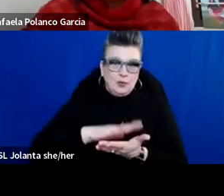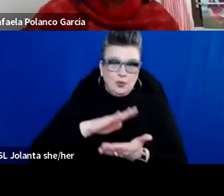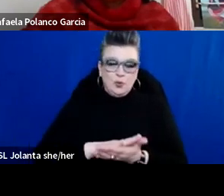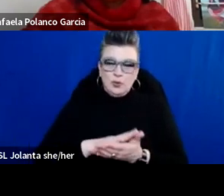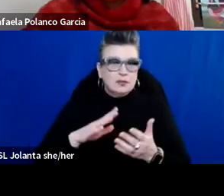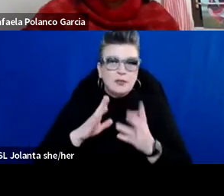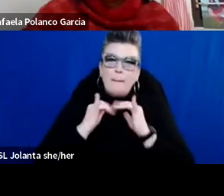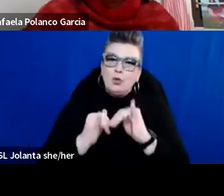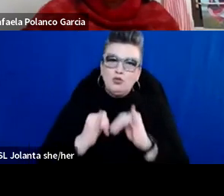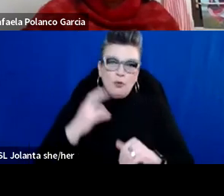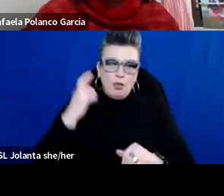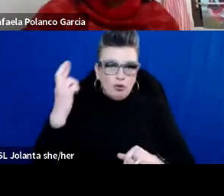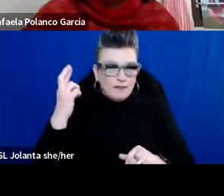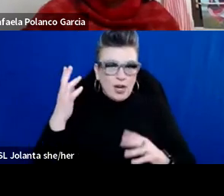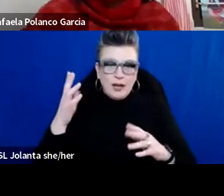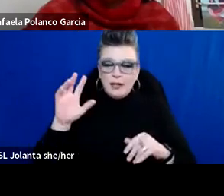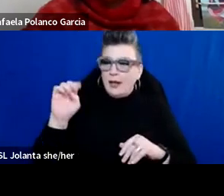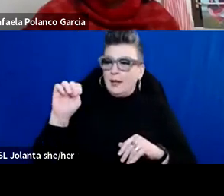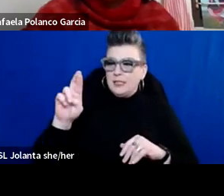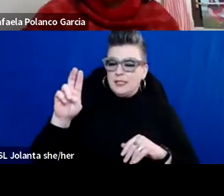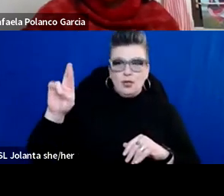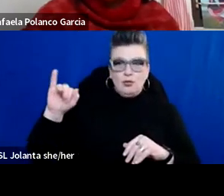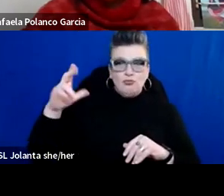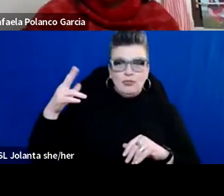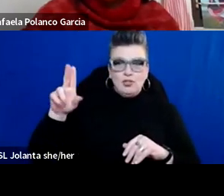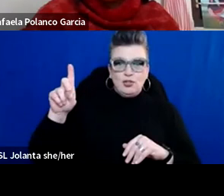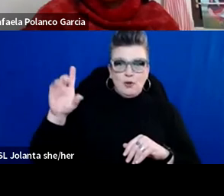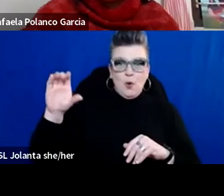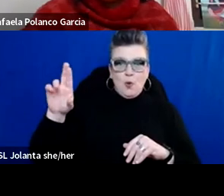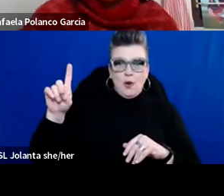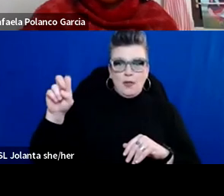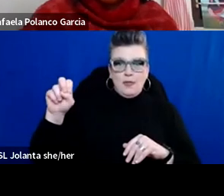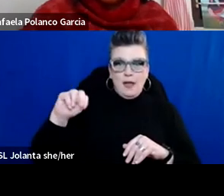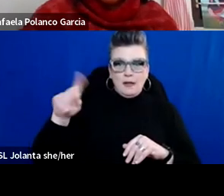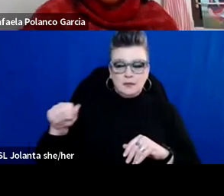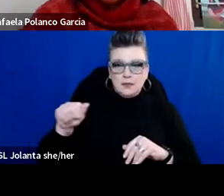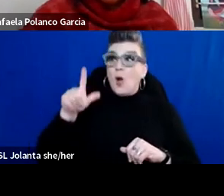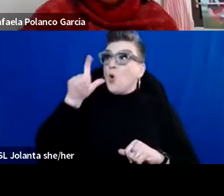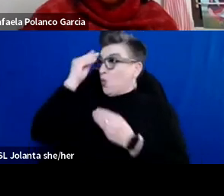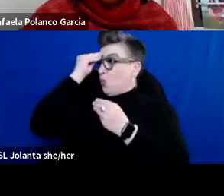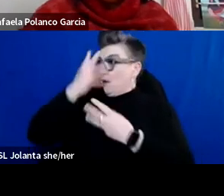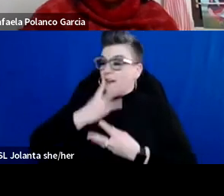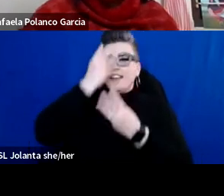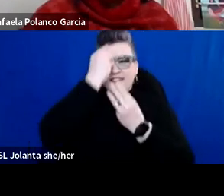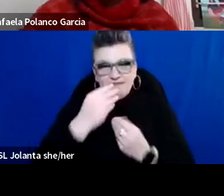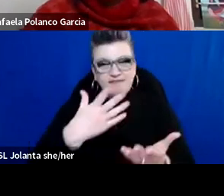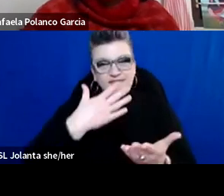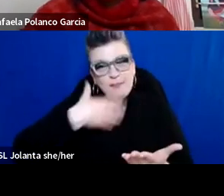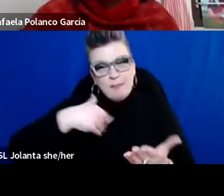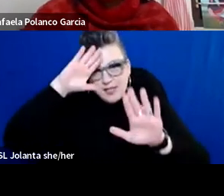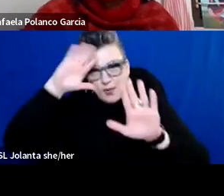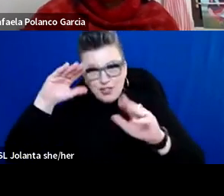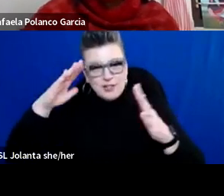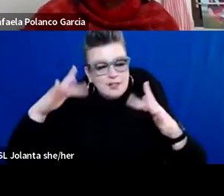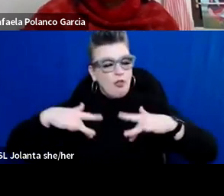friend mr richard codenza who sends his best wishes and happiness that you were